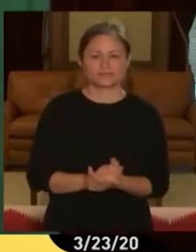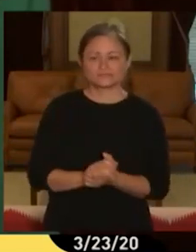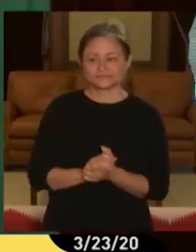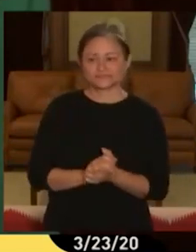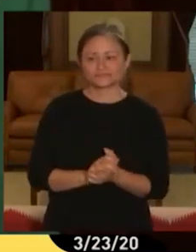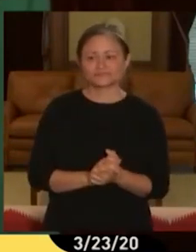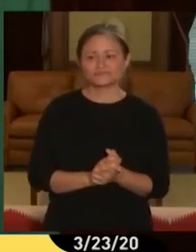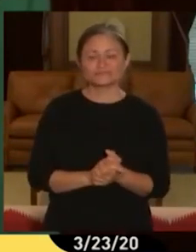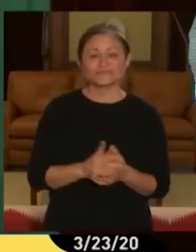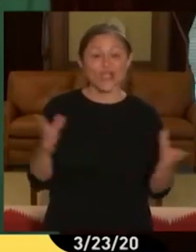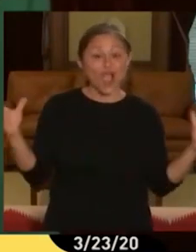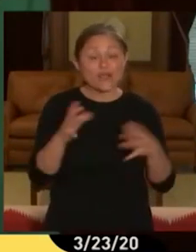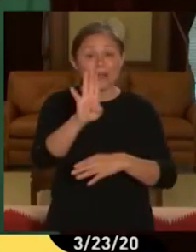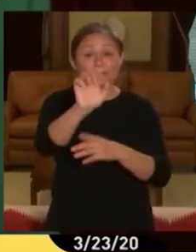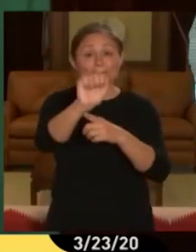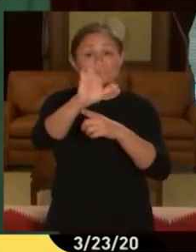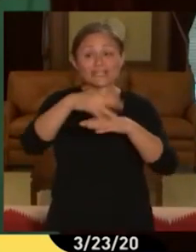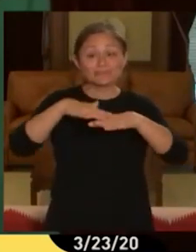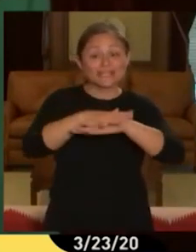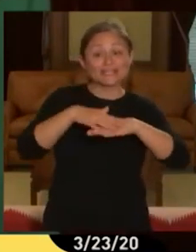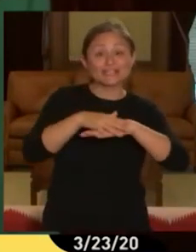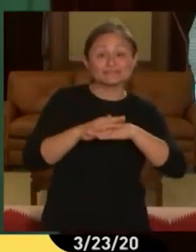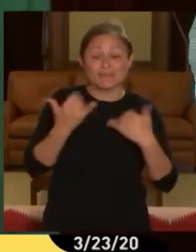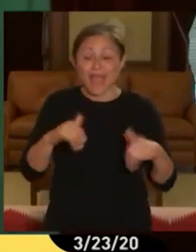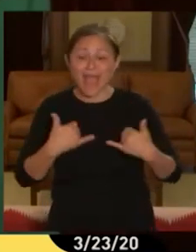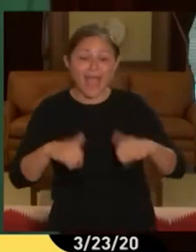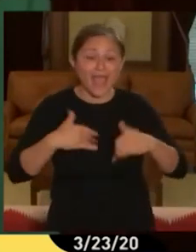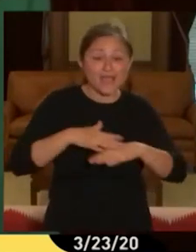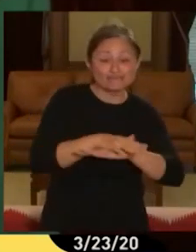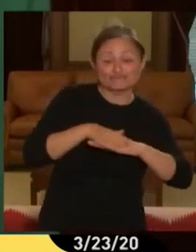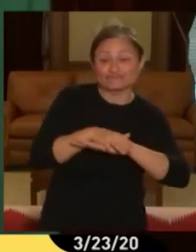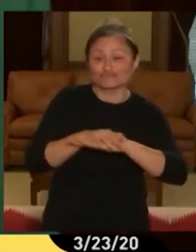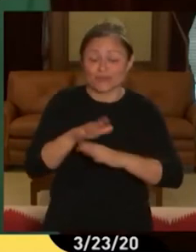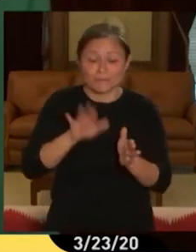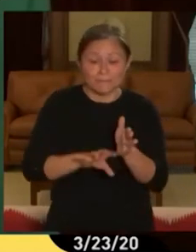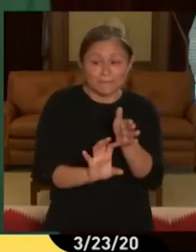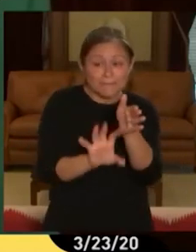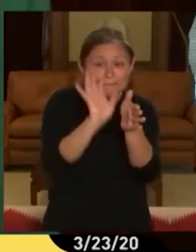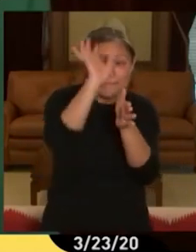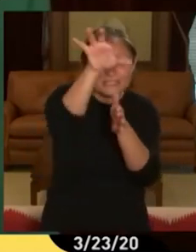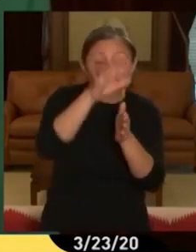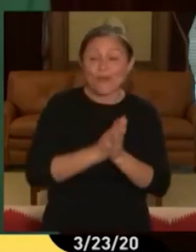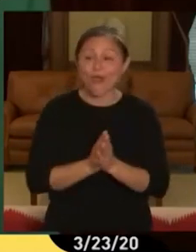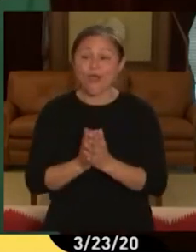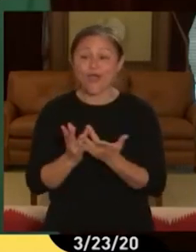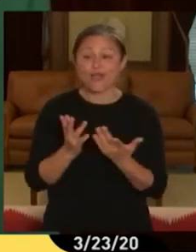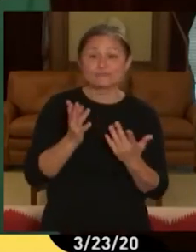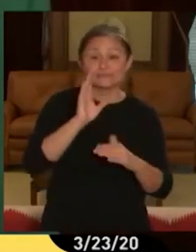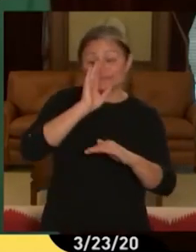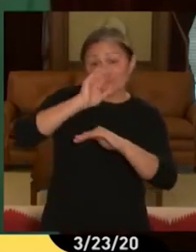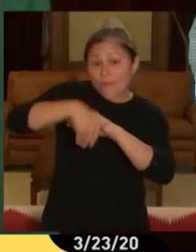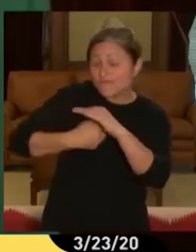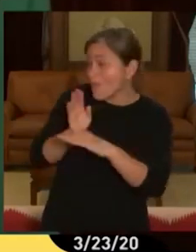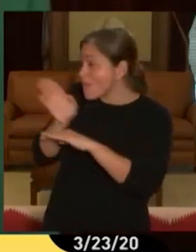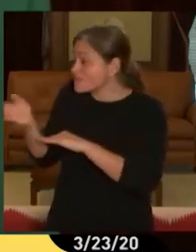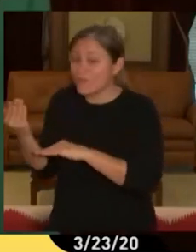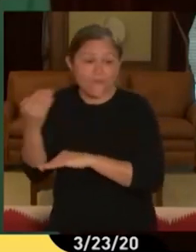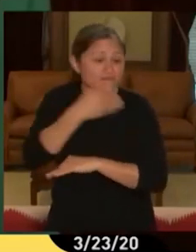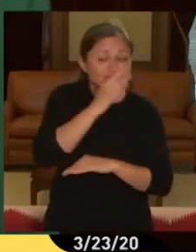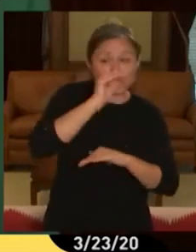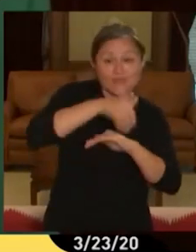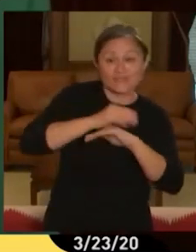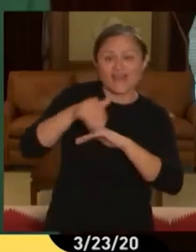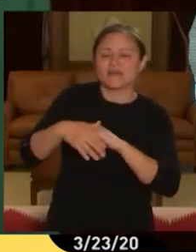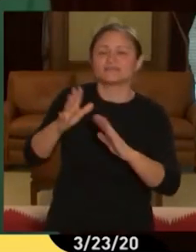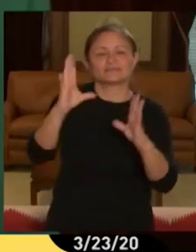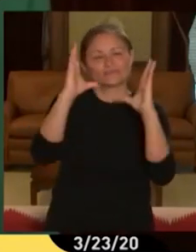or play pickup basketball at the park or have sleepovers, these are no longer allowed for at